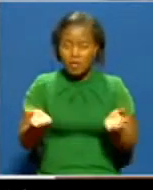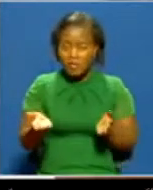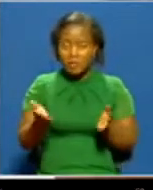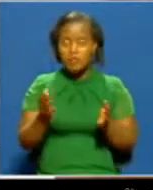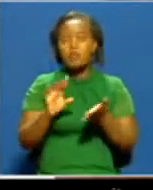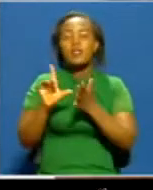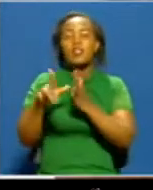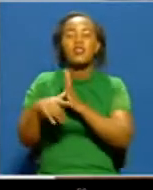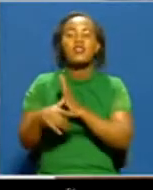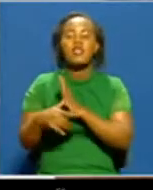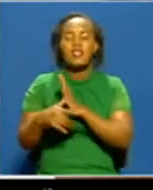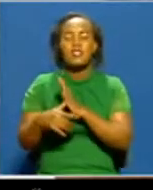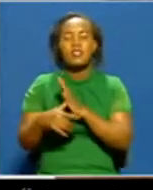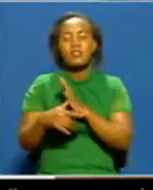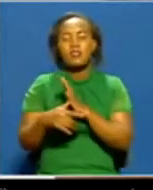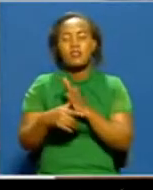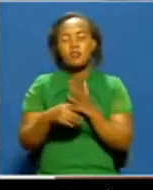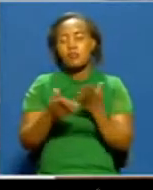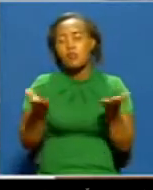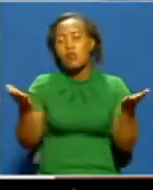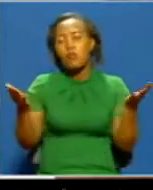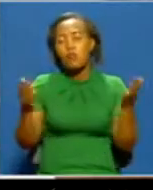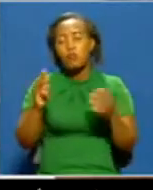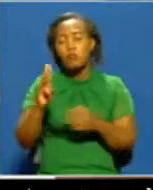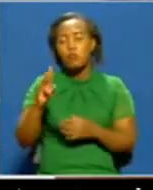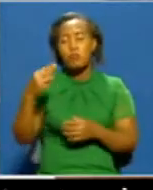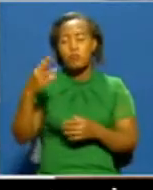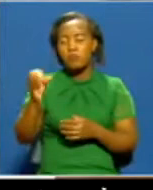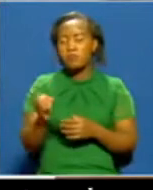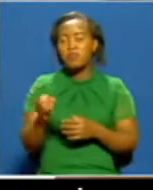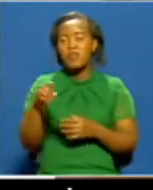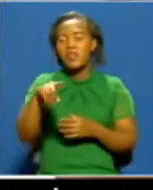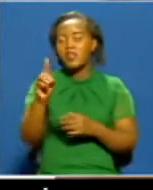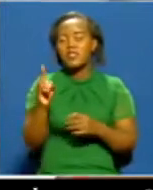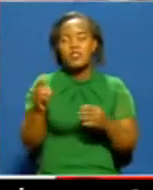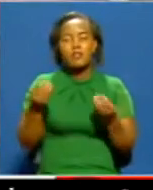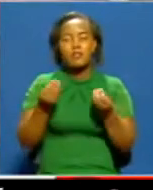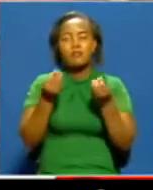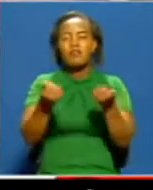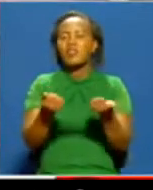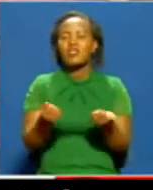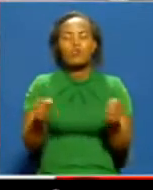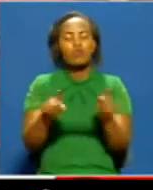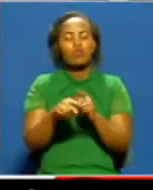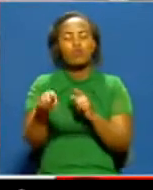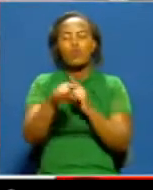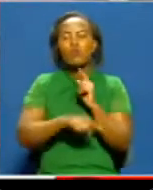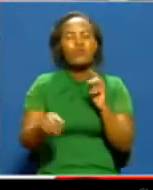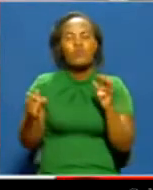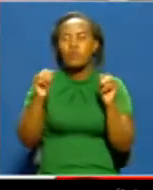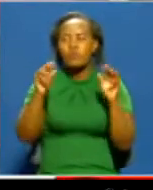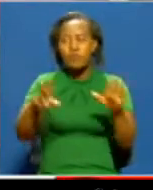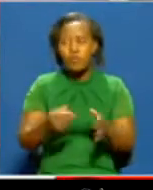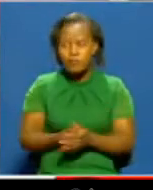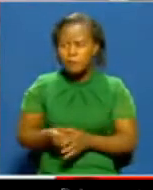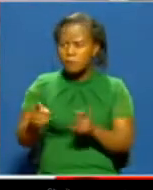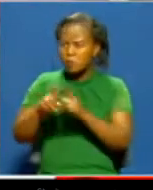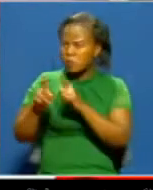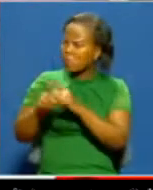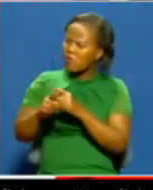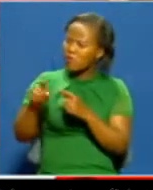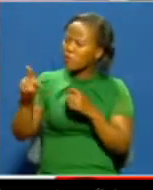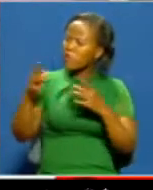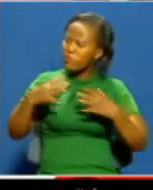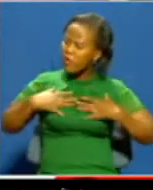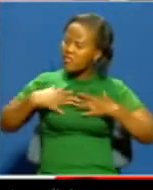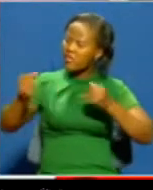eventually, the Wuhan virus would be suppressed, and we would be okay. Mm-hmm. And as the health boss, I would imagine, and I